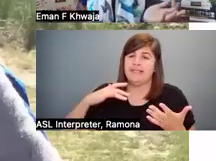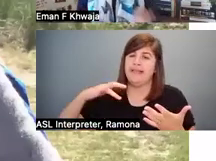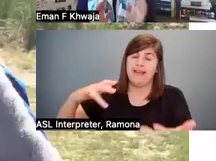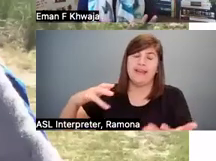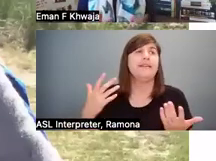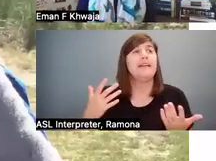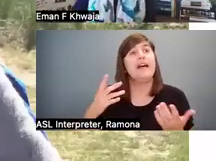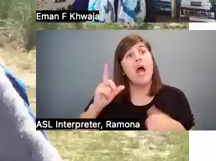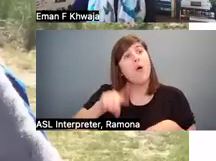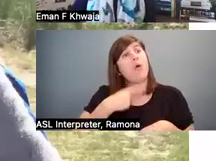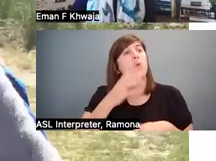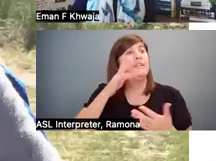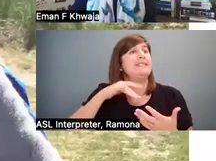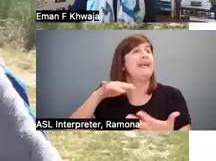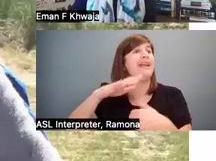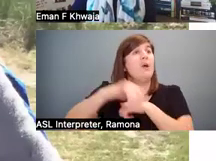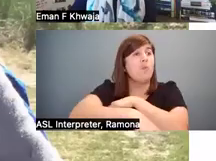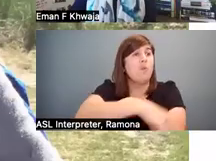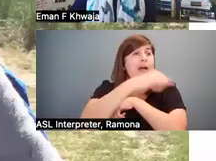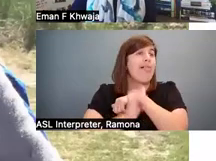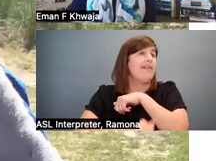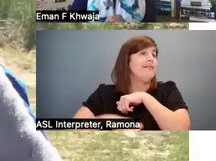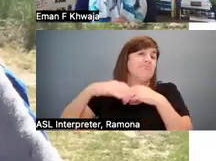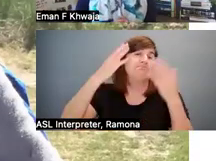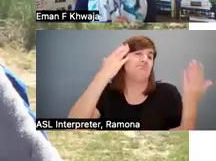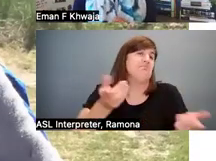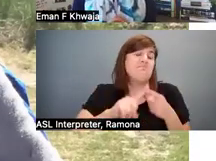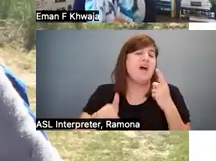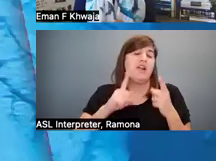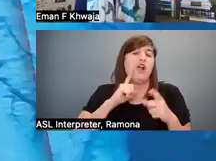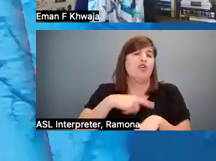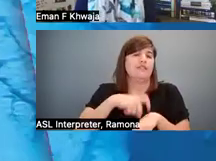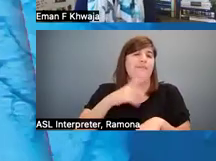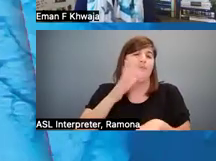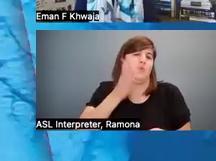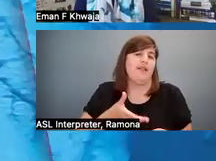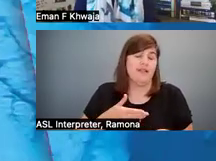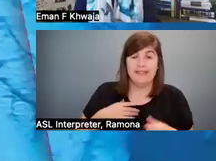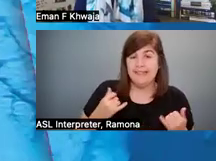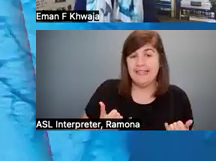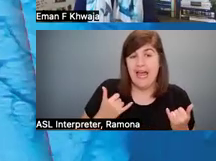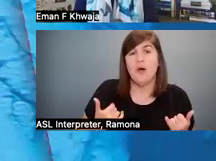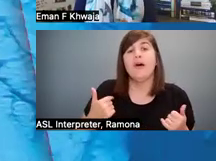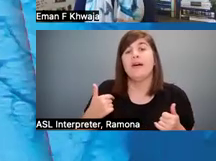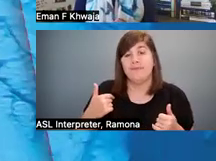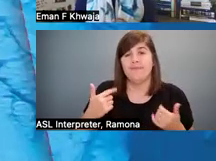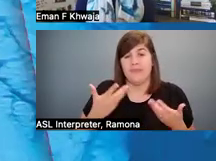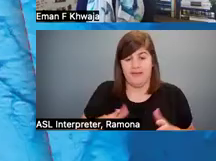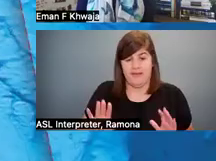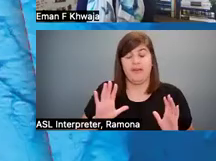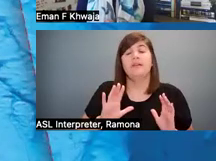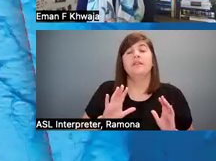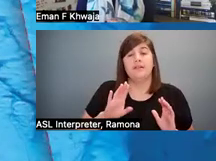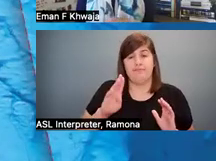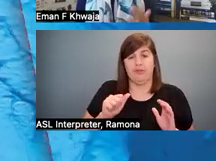one knows, but for a very long time. So that leads me to where I am now. After I finished my